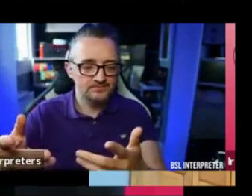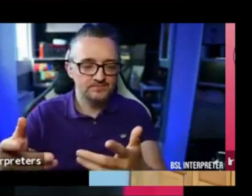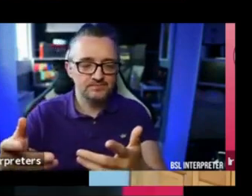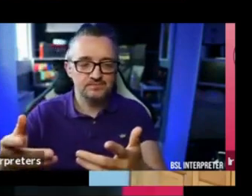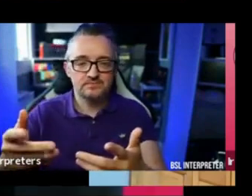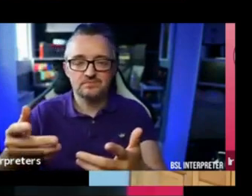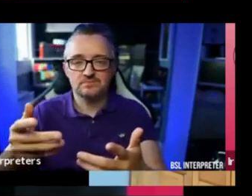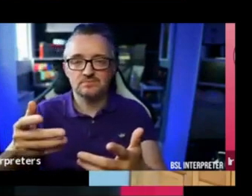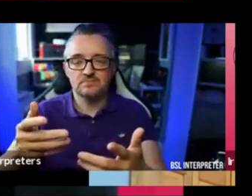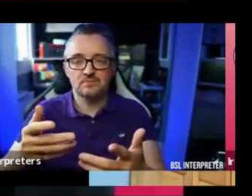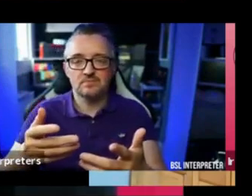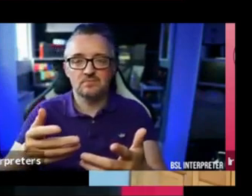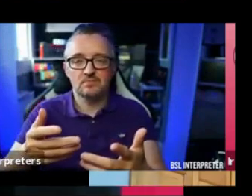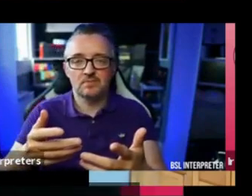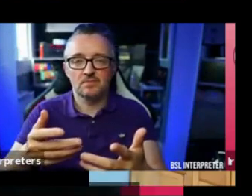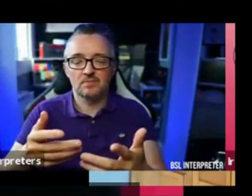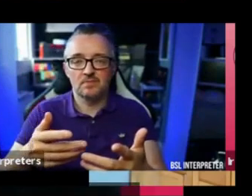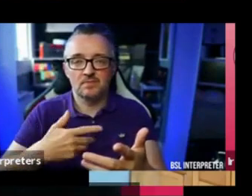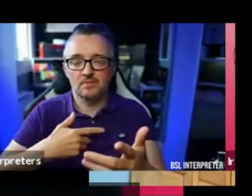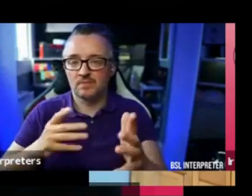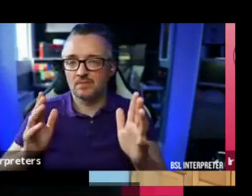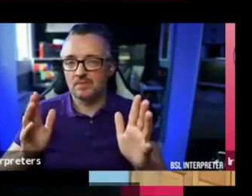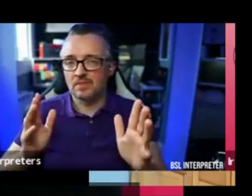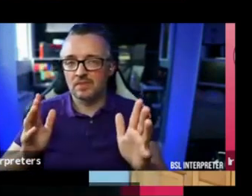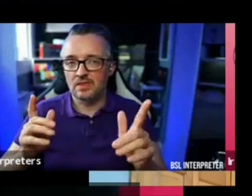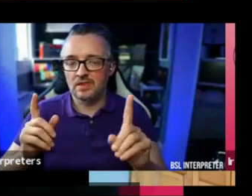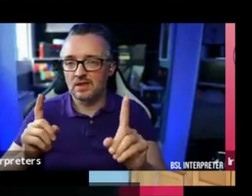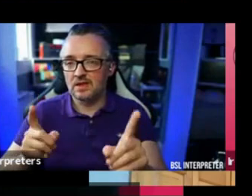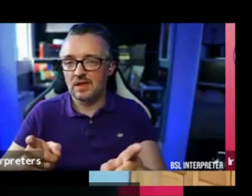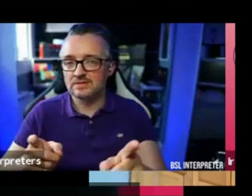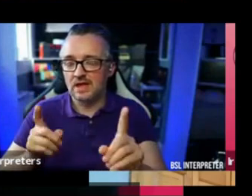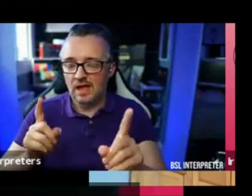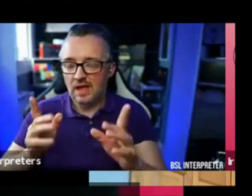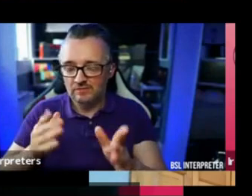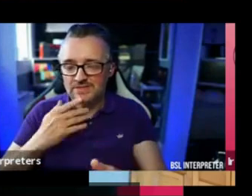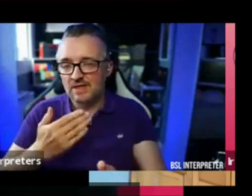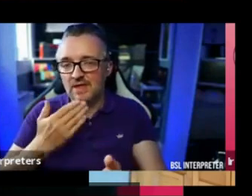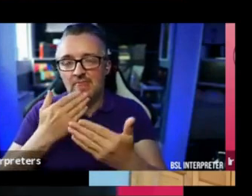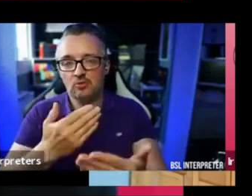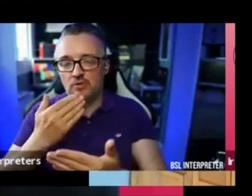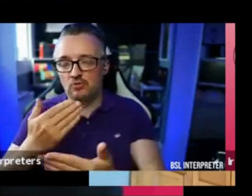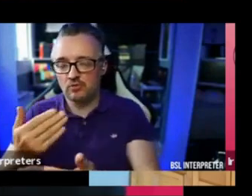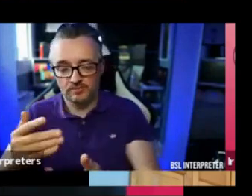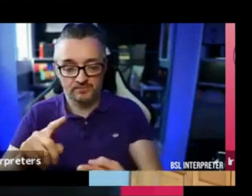later, and introduced me to people. But I can't let today go without some thank yous.